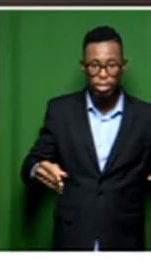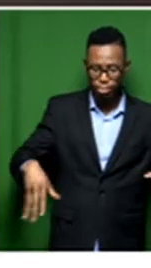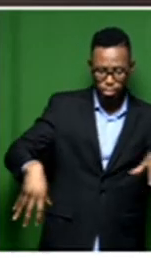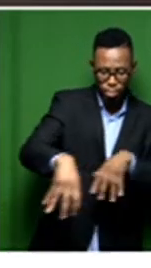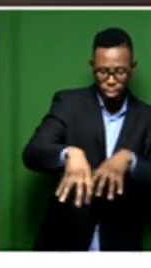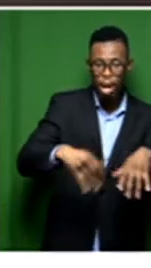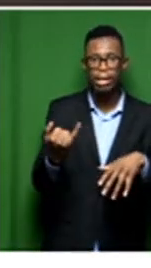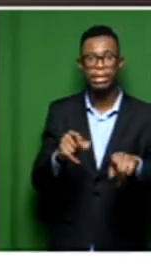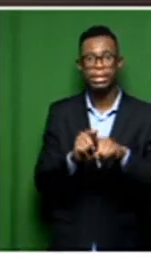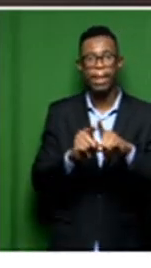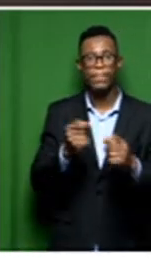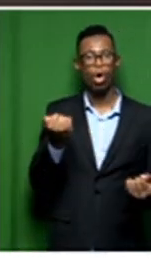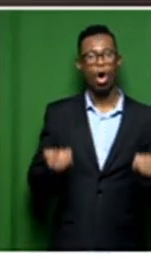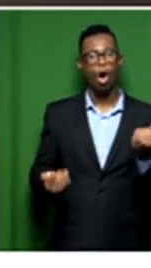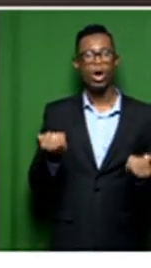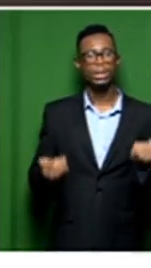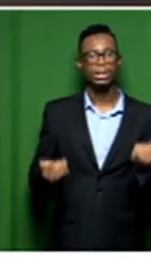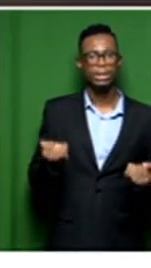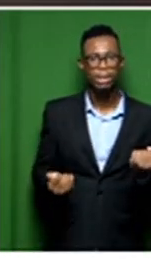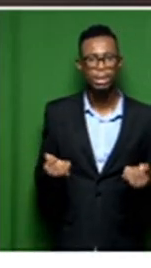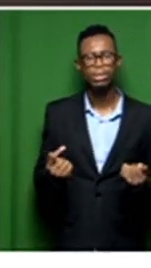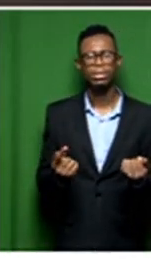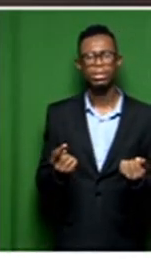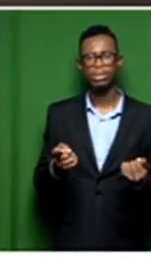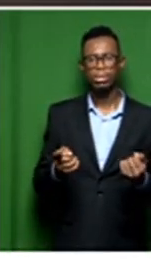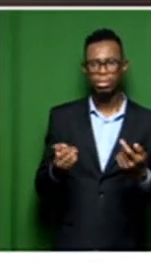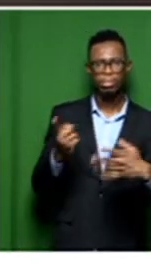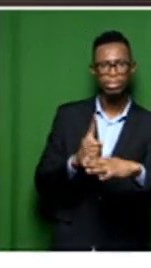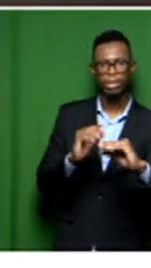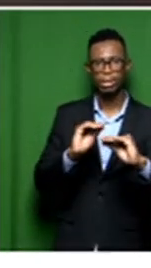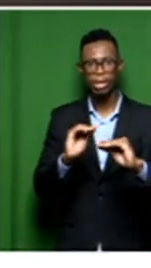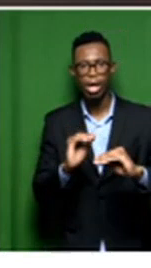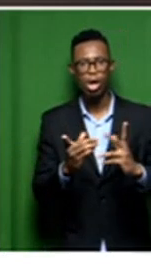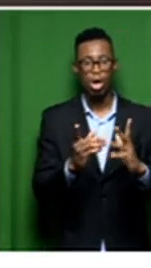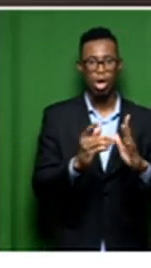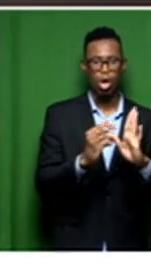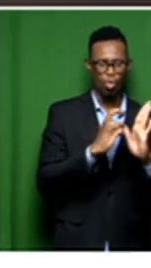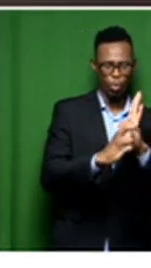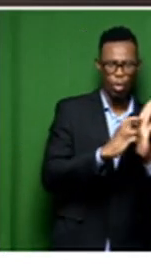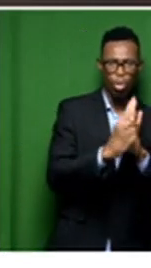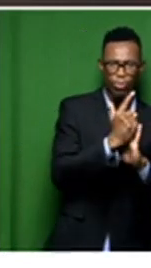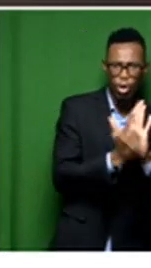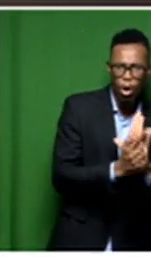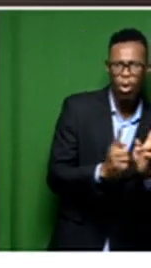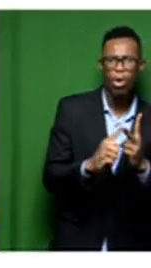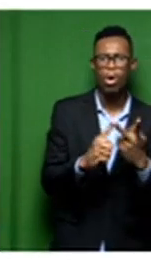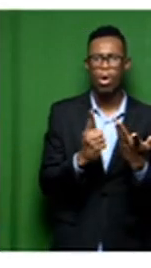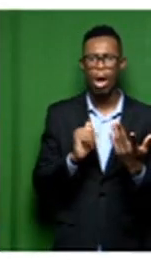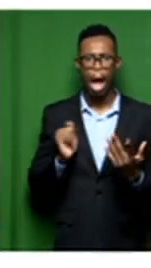into a courtroom setting, to teach you about the rule of law and how the Constitution protects our rights